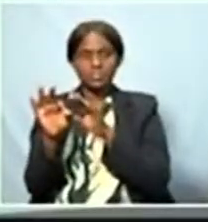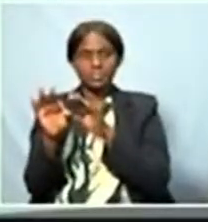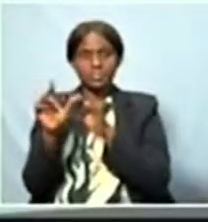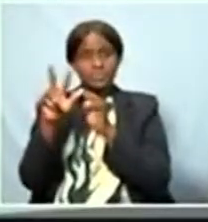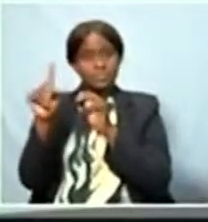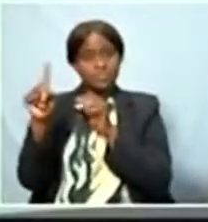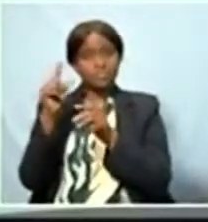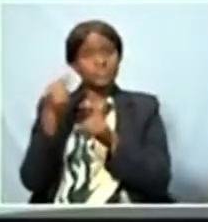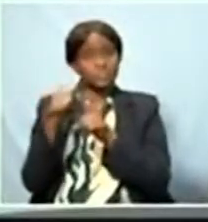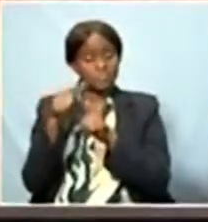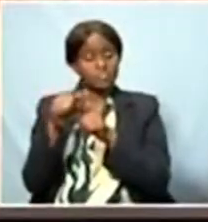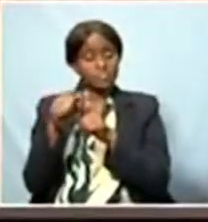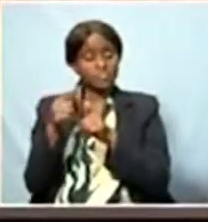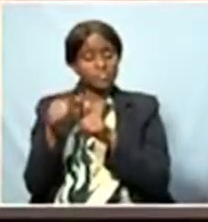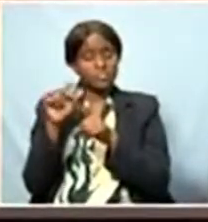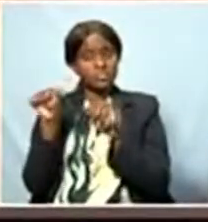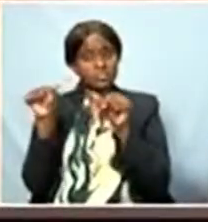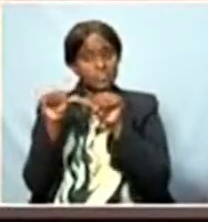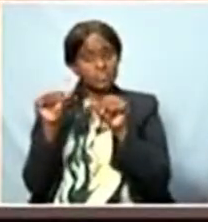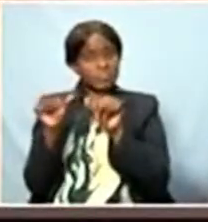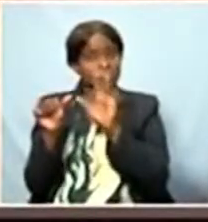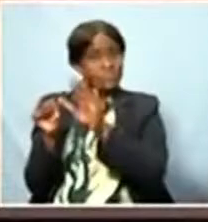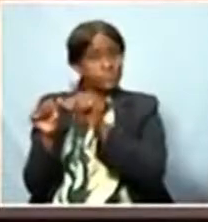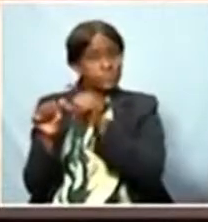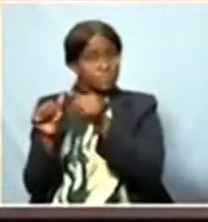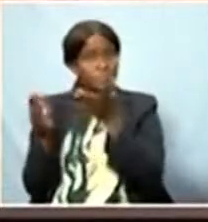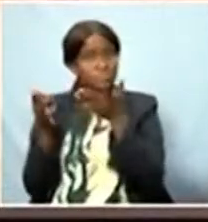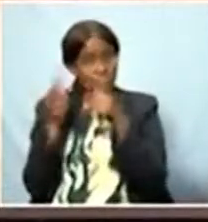31st December? You want to tell us?